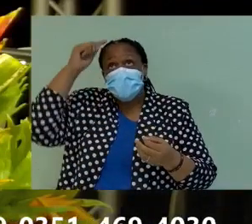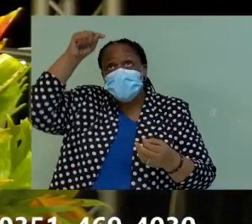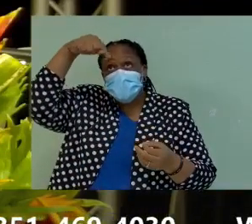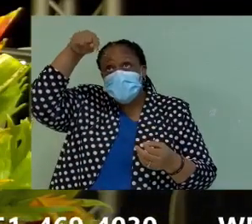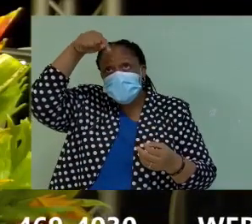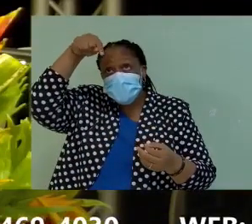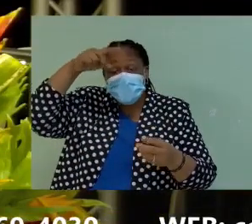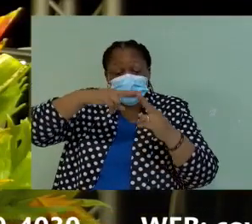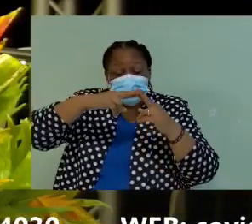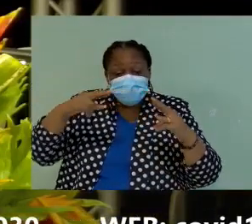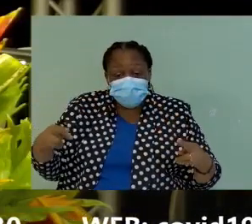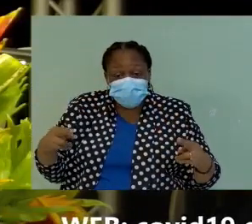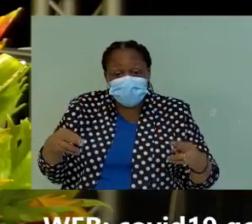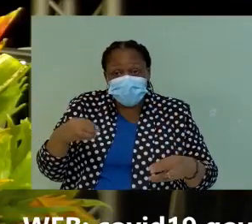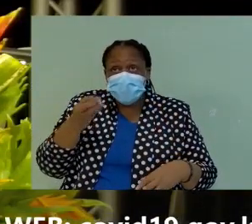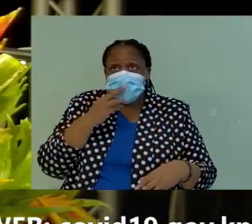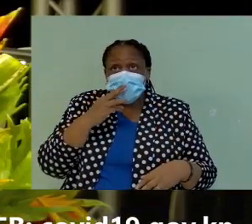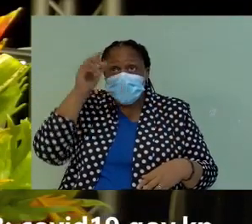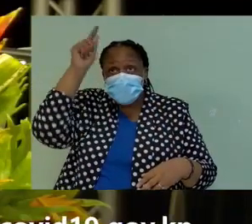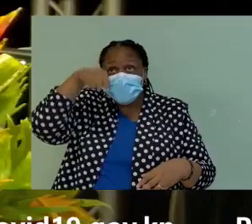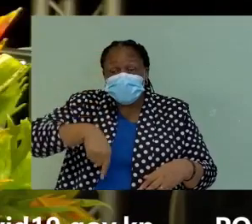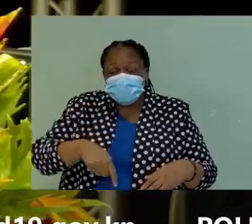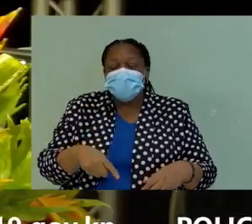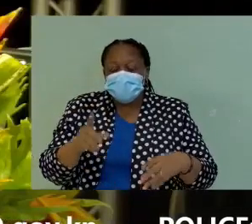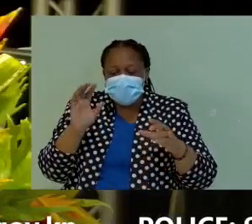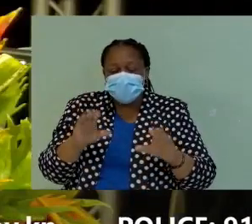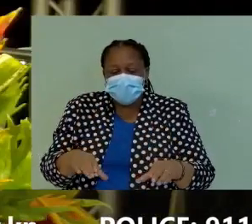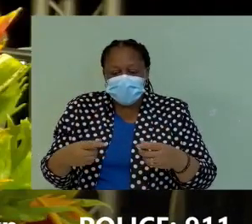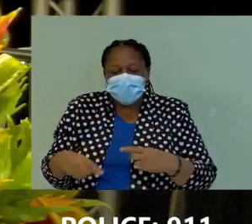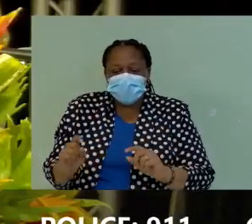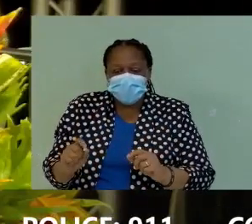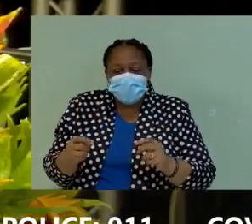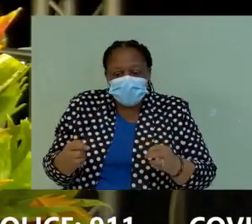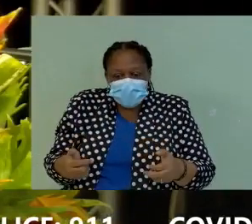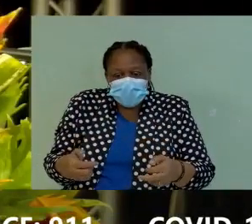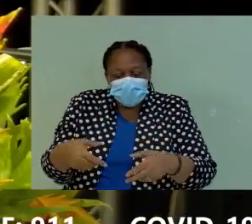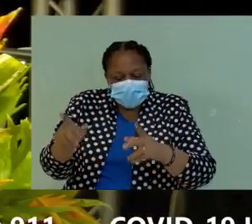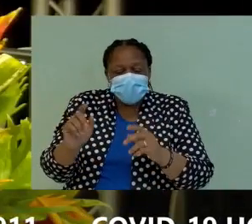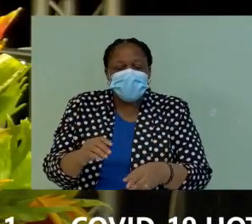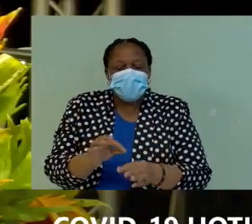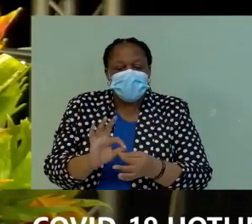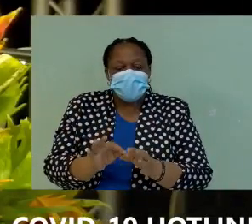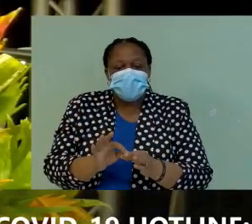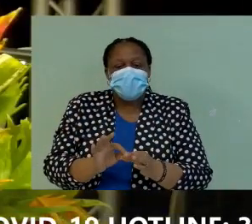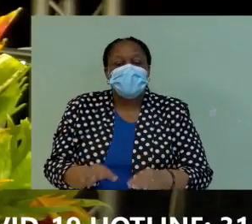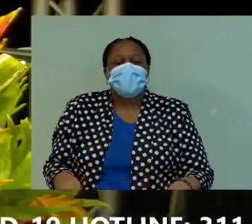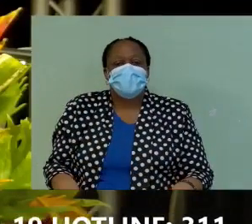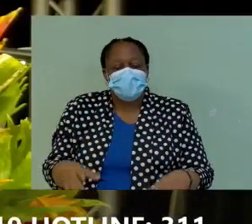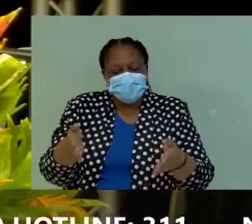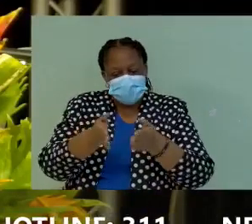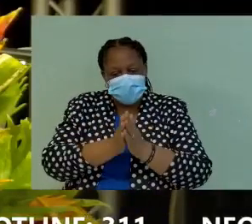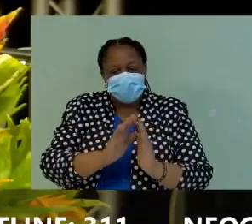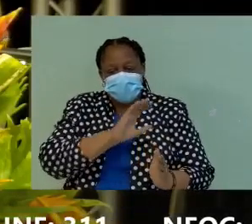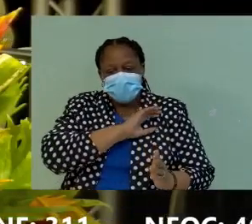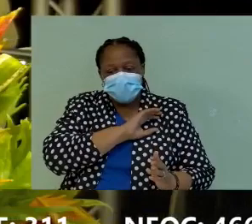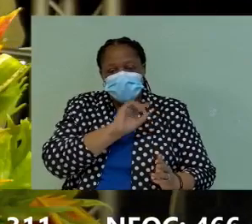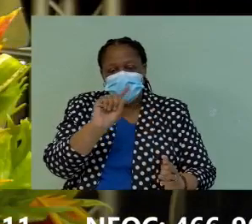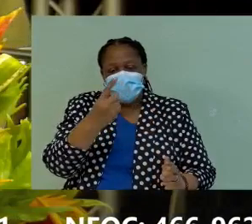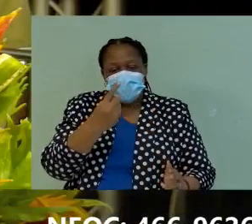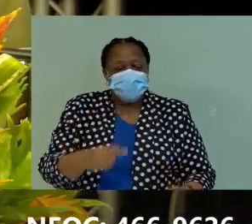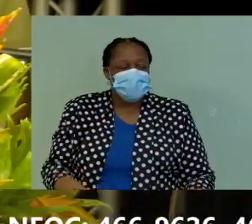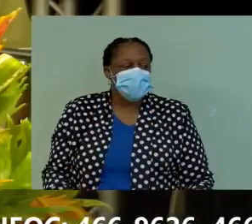business. And of course, if you are exempted by the Commissioner of Police in writing. The